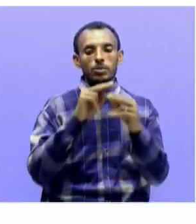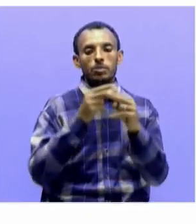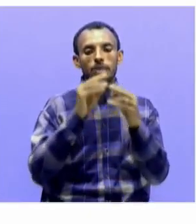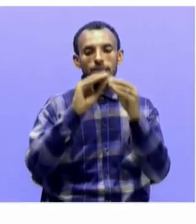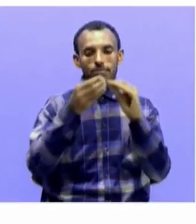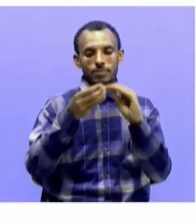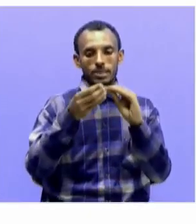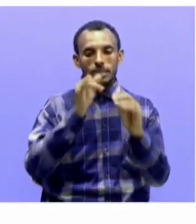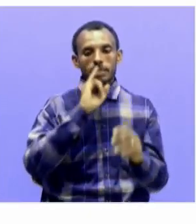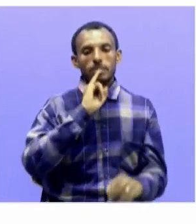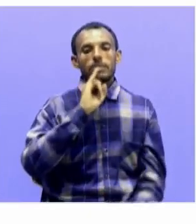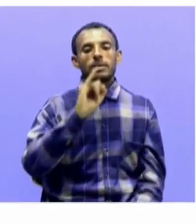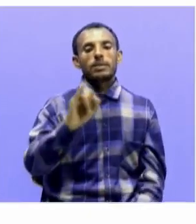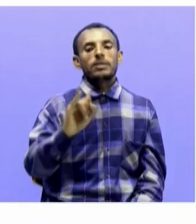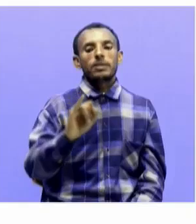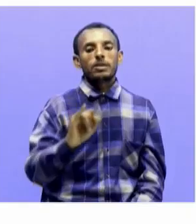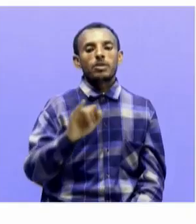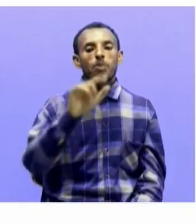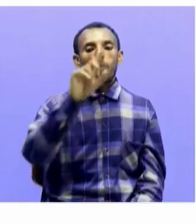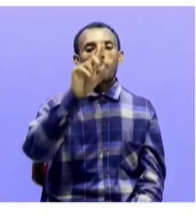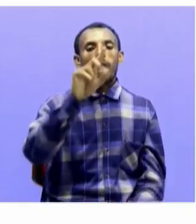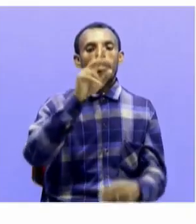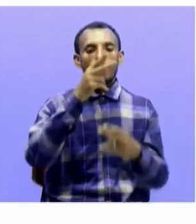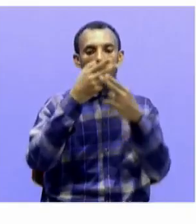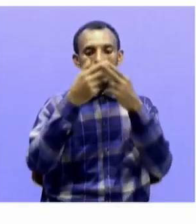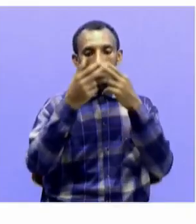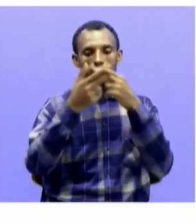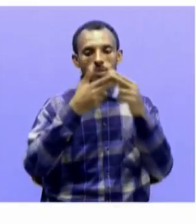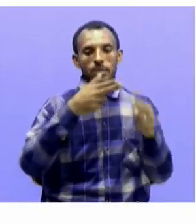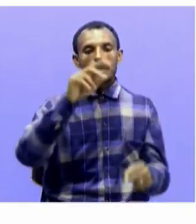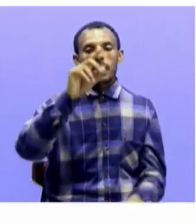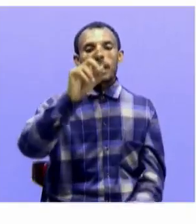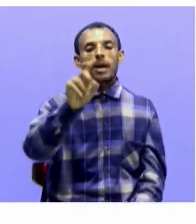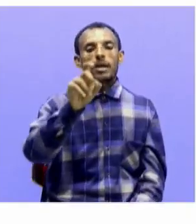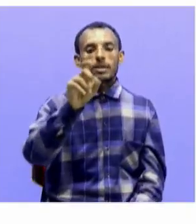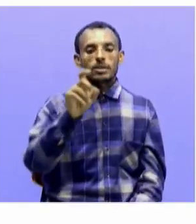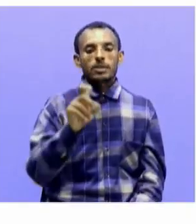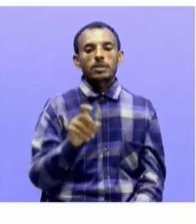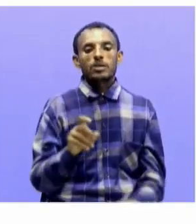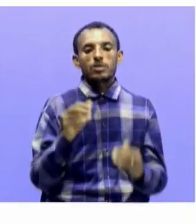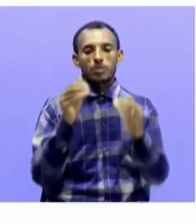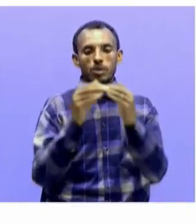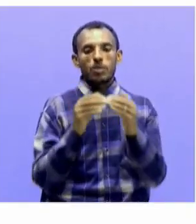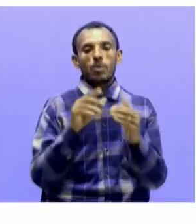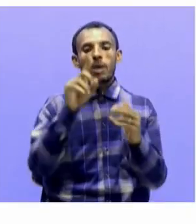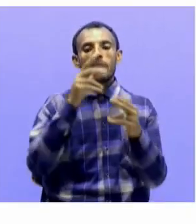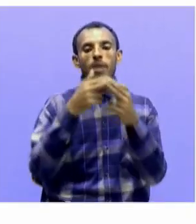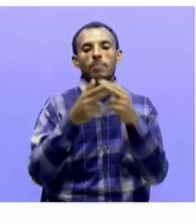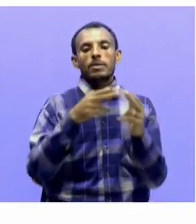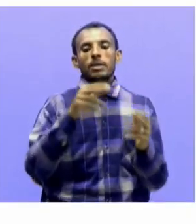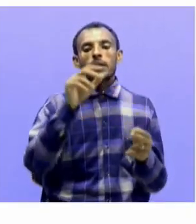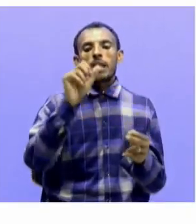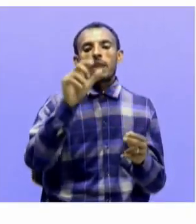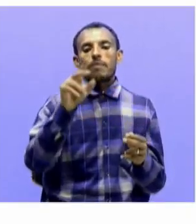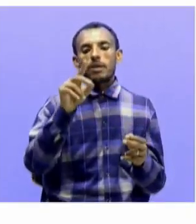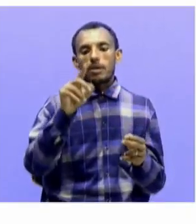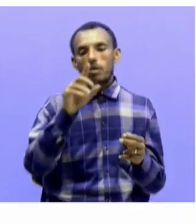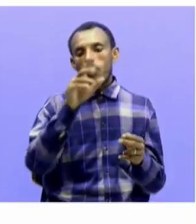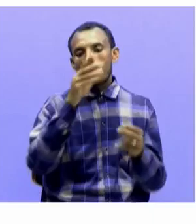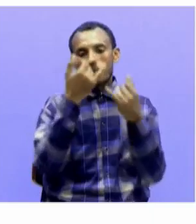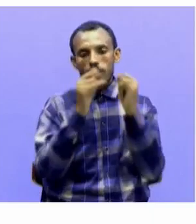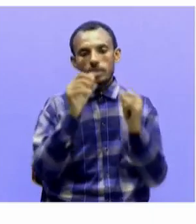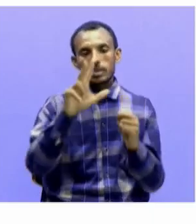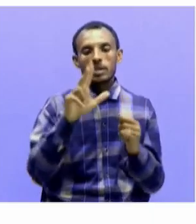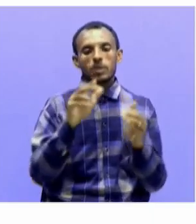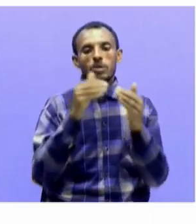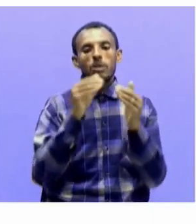number is this 1 times x. That's 1 times 11 over 3. It will be 11 over 3.